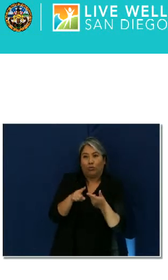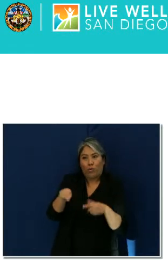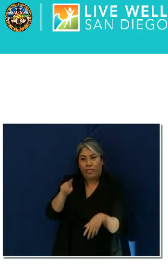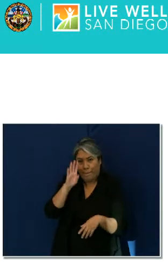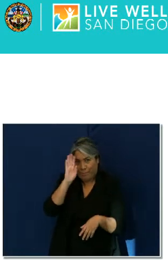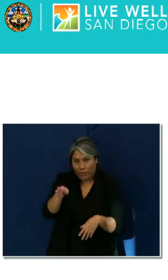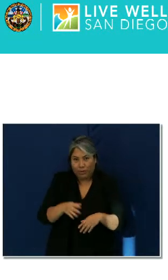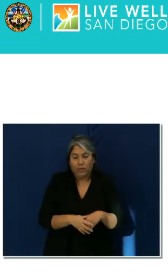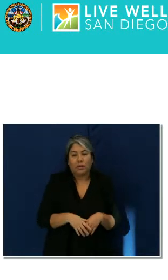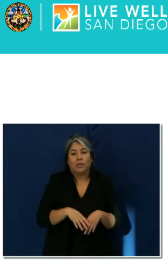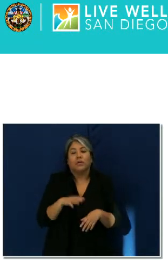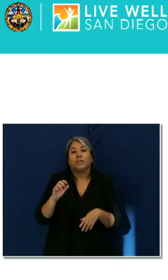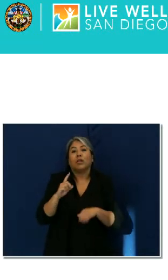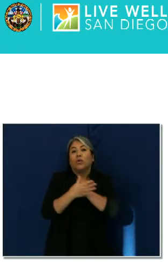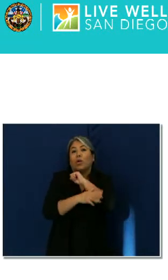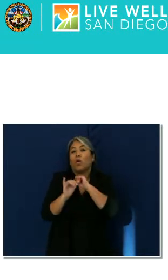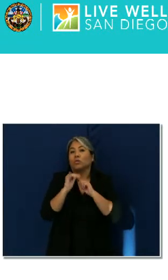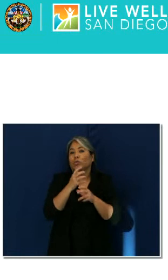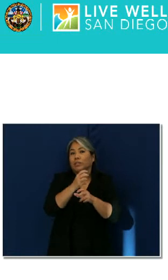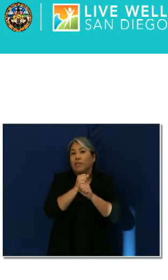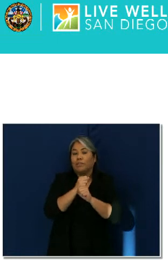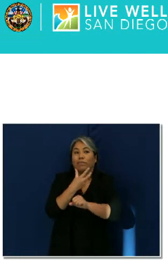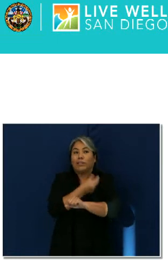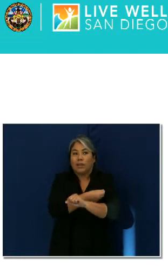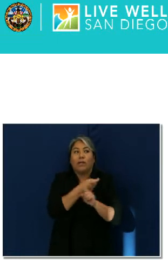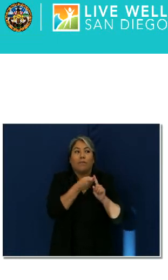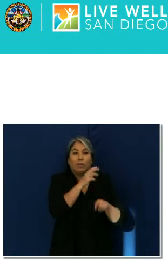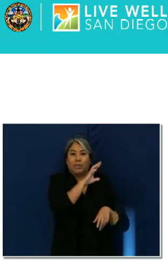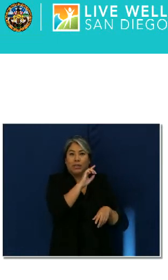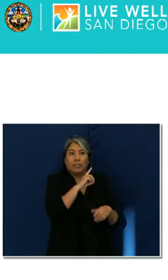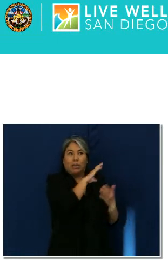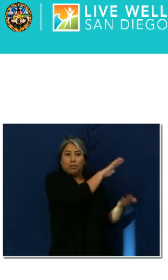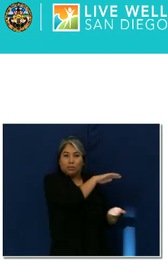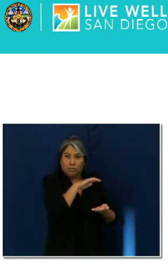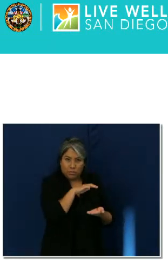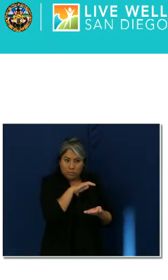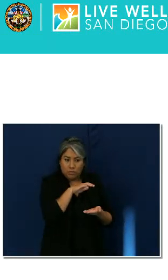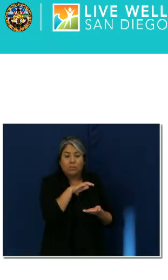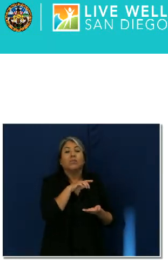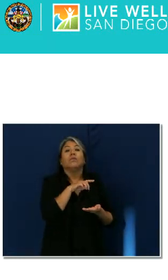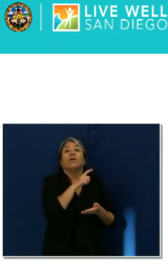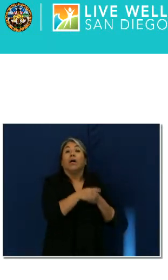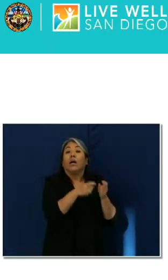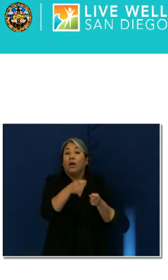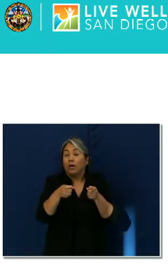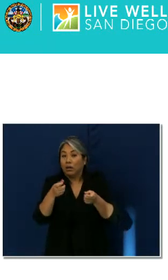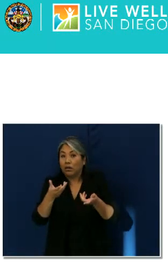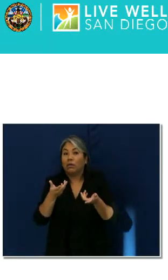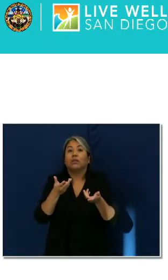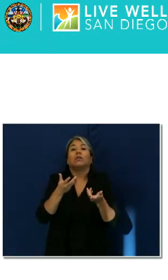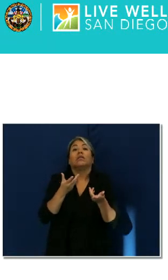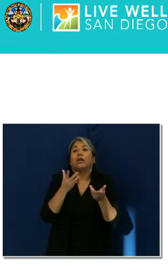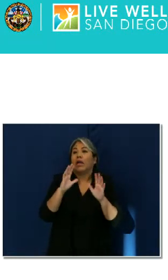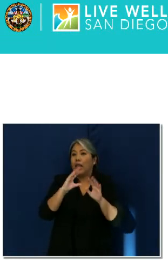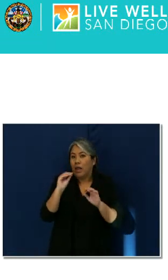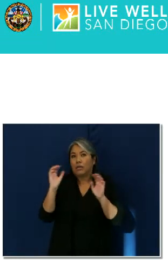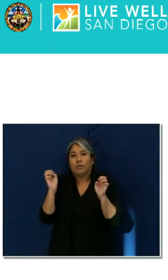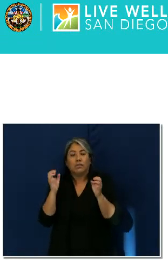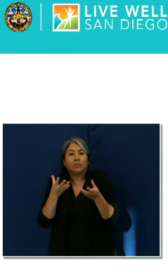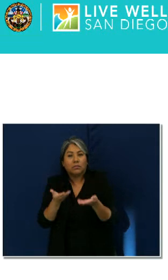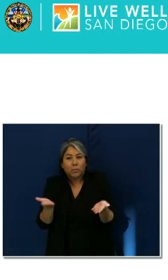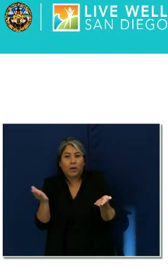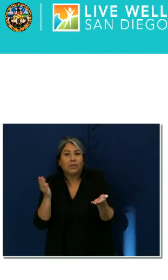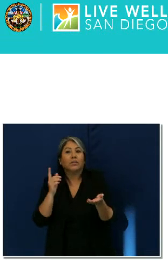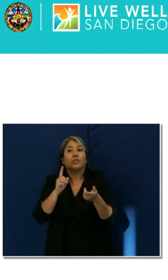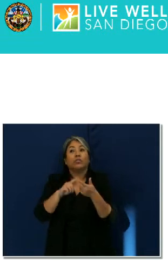Diego also receives vaccine directly from the CDC and distributes vaccine and ancillary supplies to